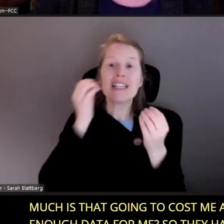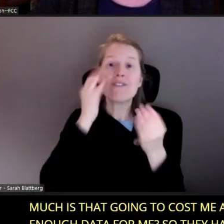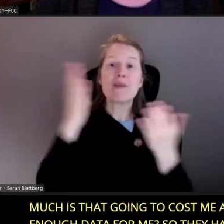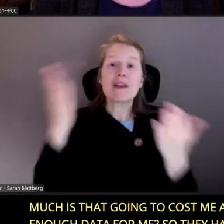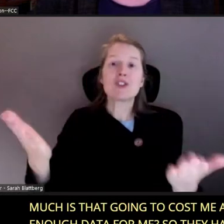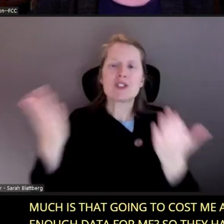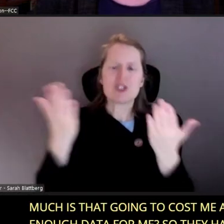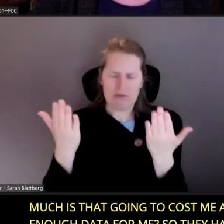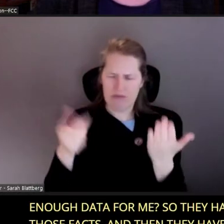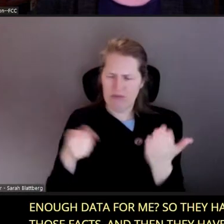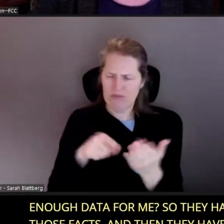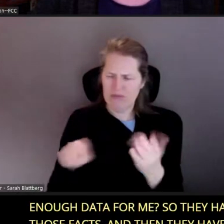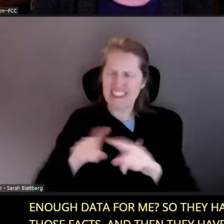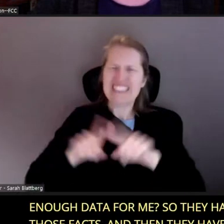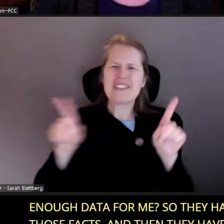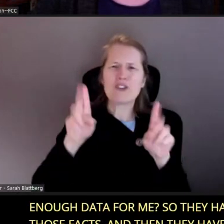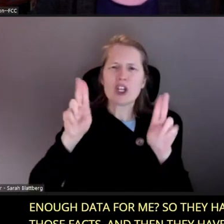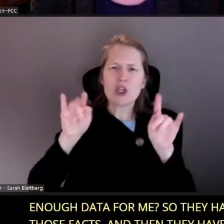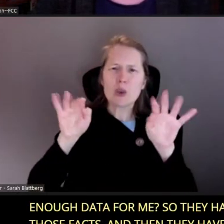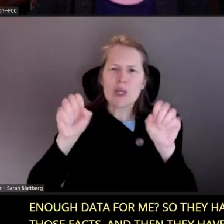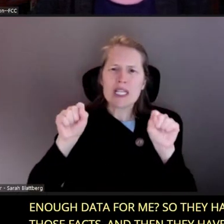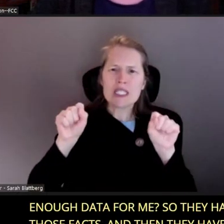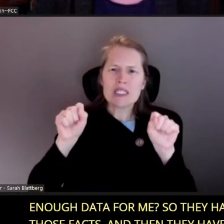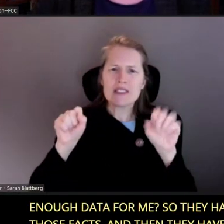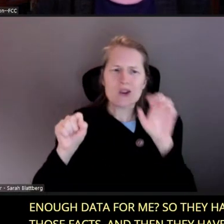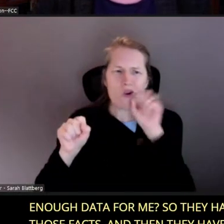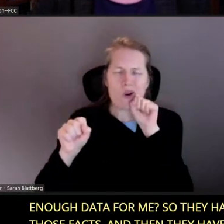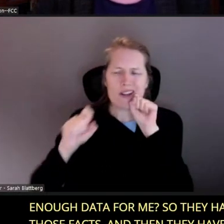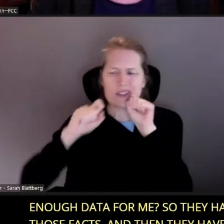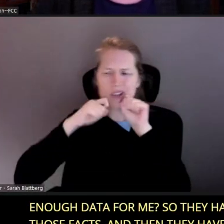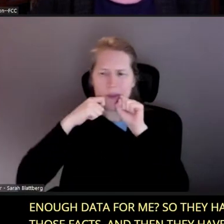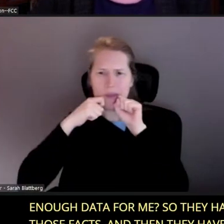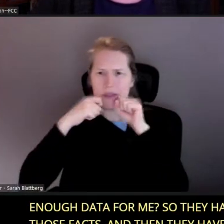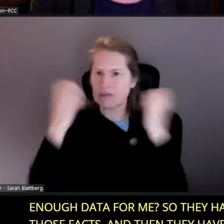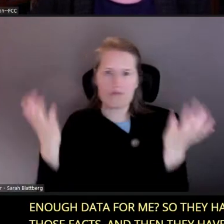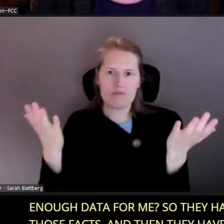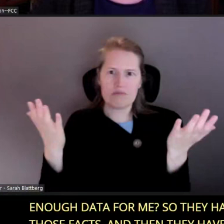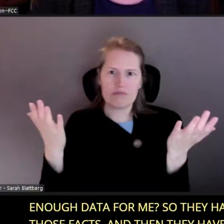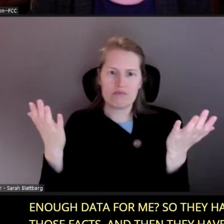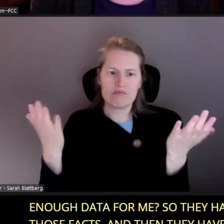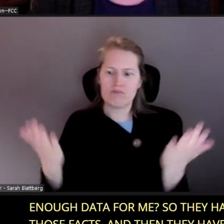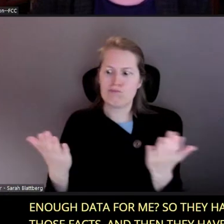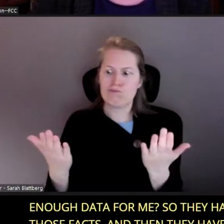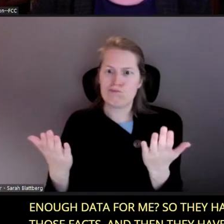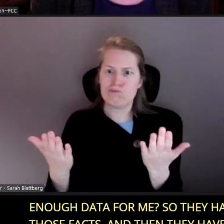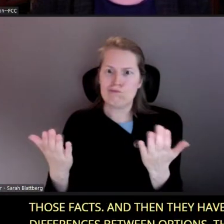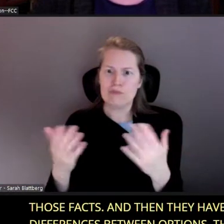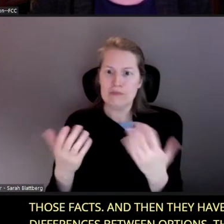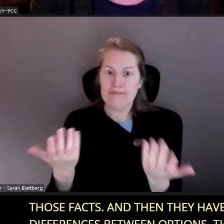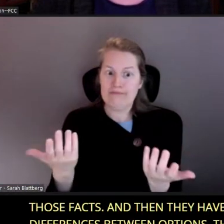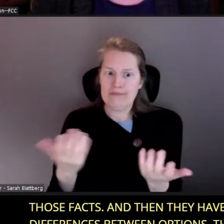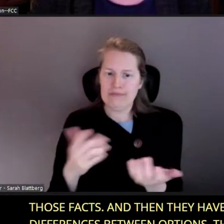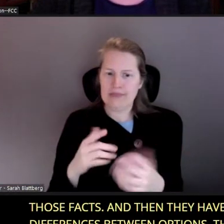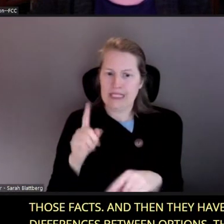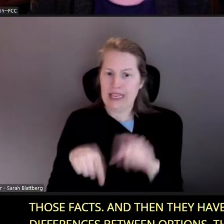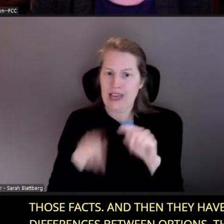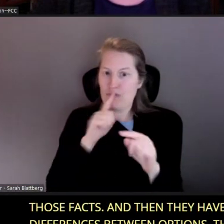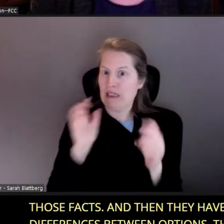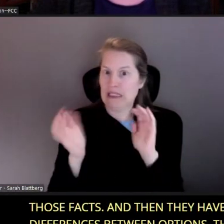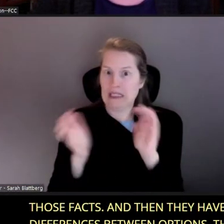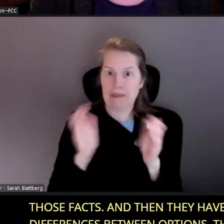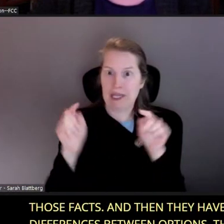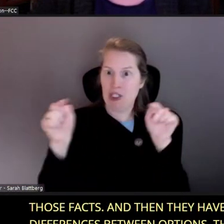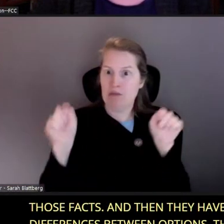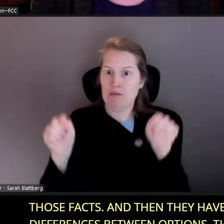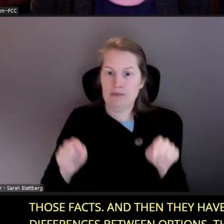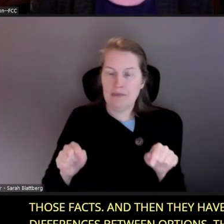again, being able to compare apples to oranges, being able to compare options side by side. They have to be able to